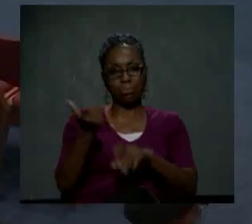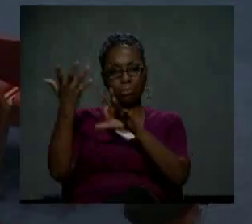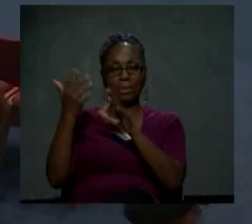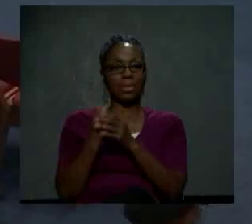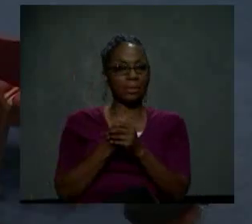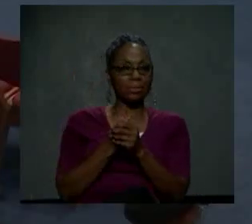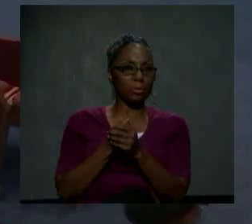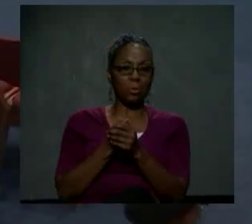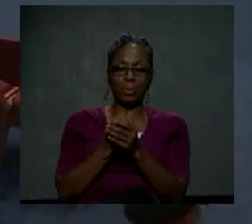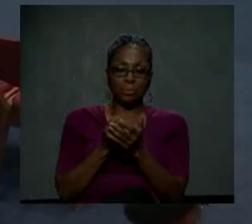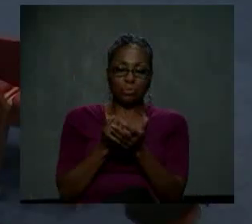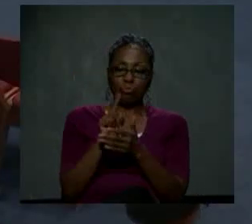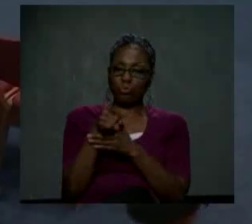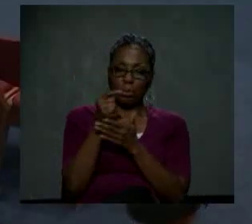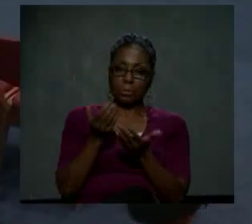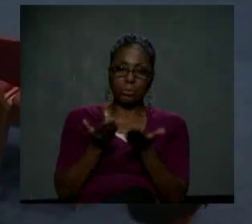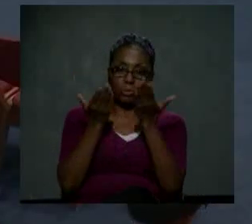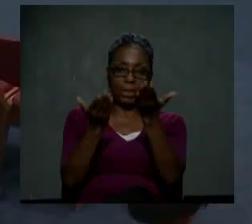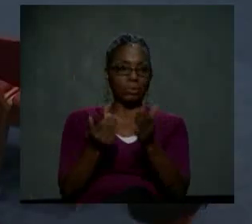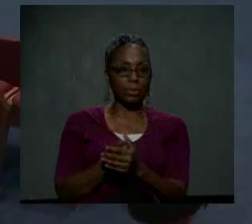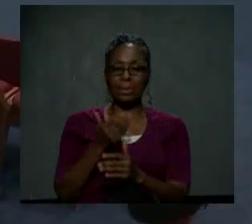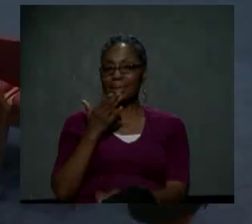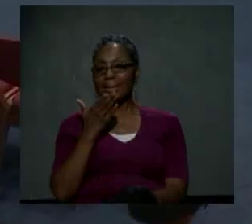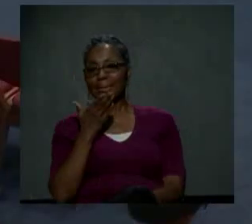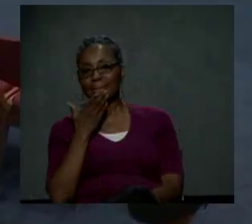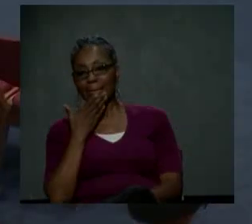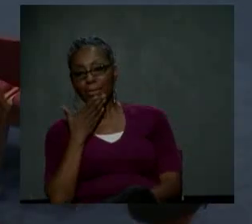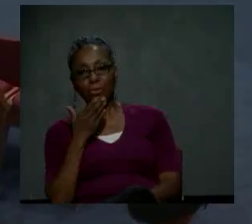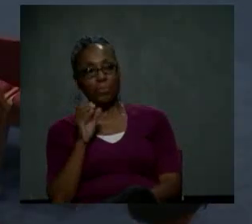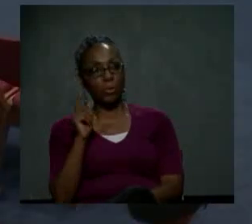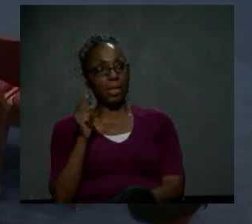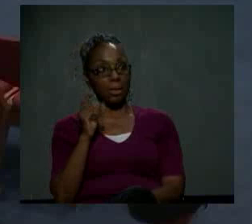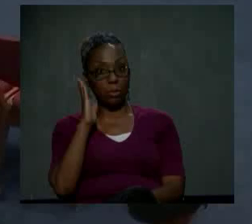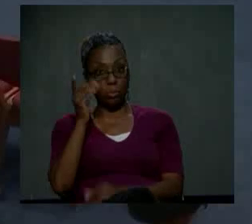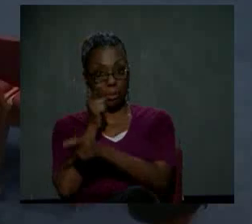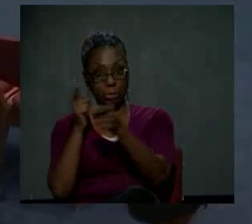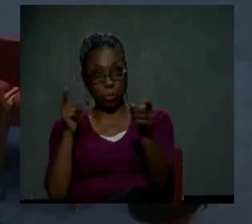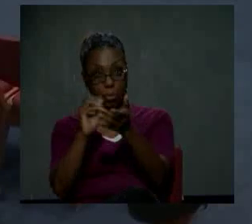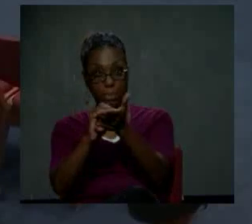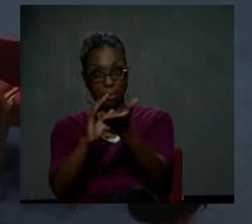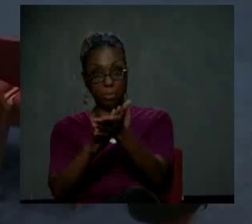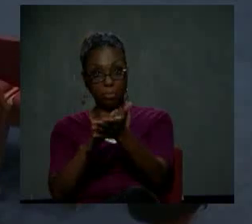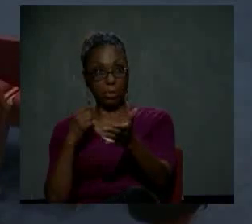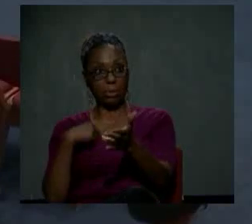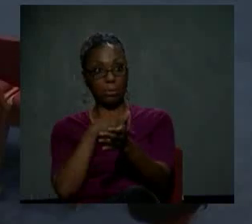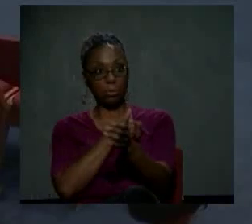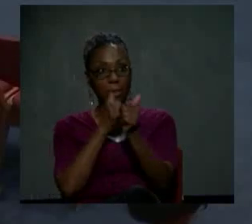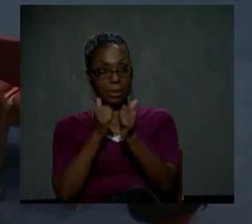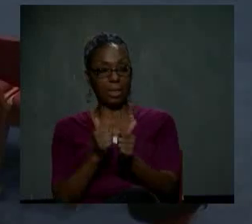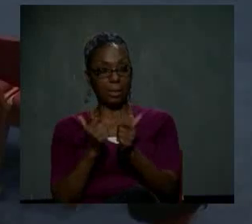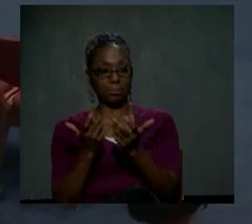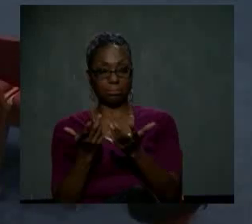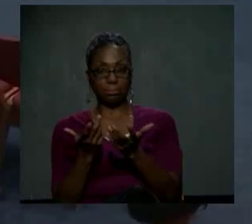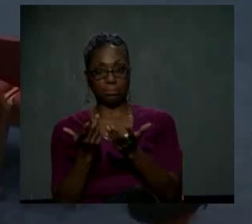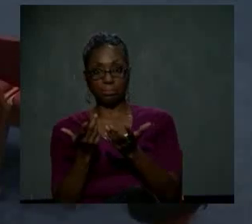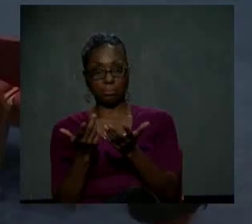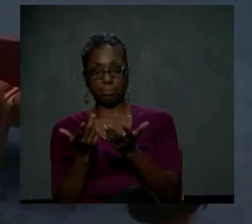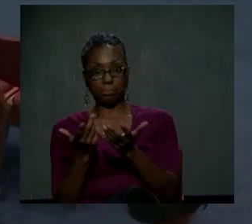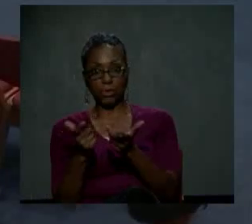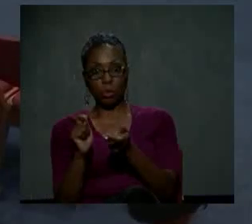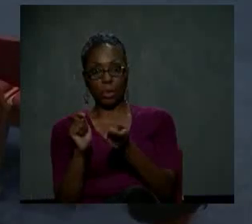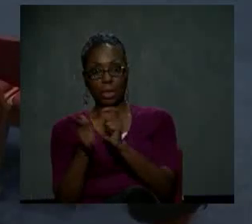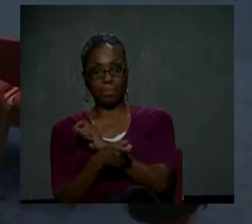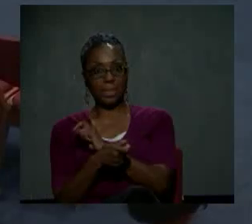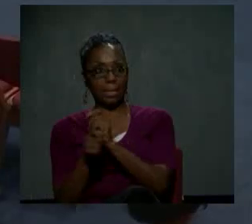once. It was just a suggestion. Thank you. And will you all make a note of that, and we can accommodate